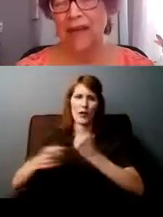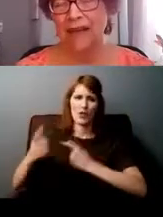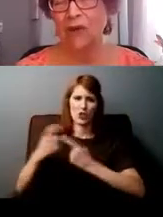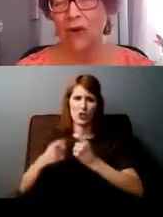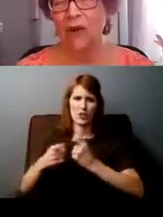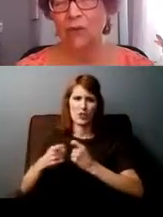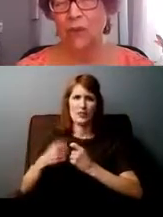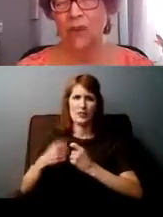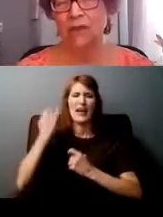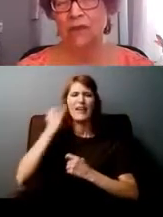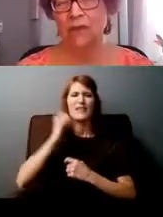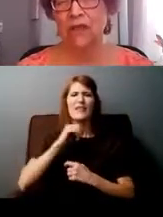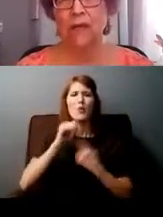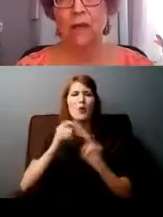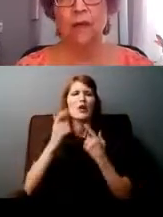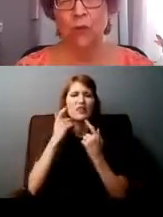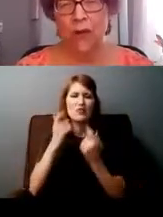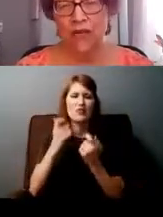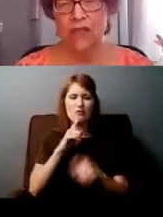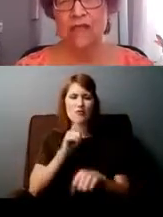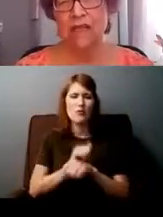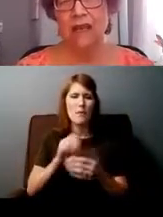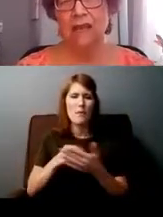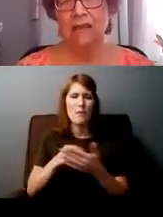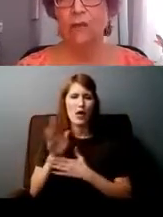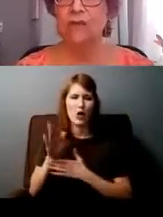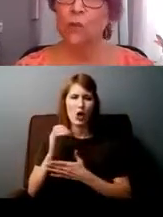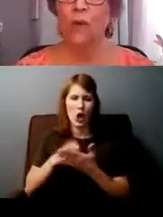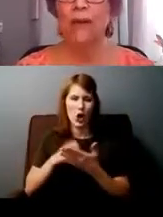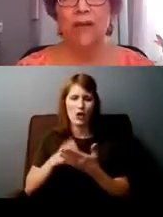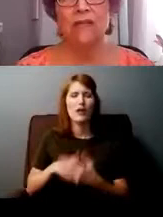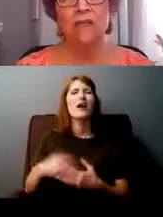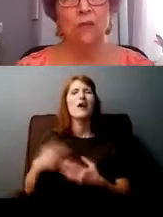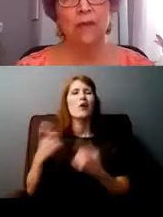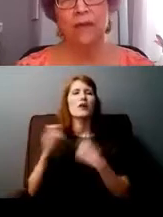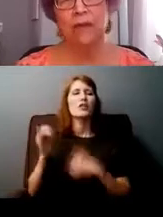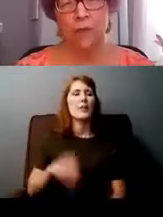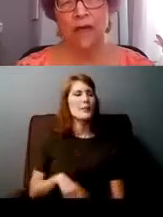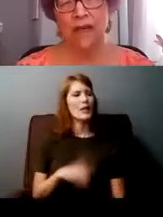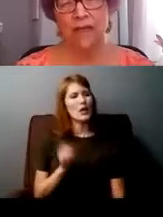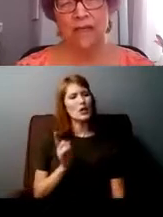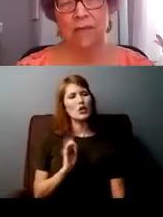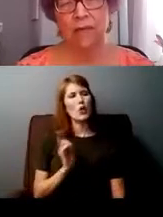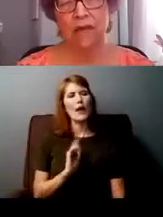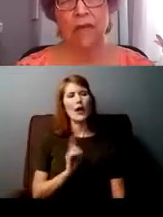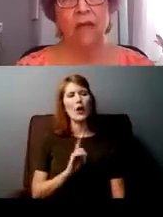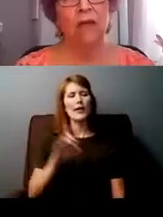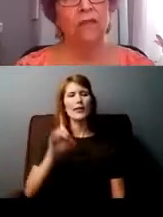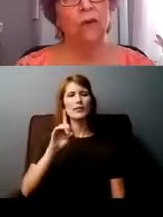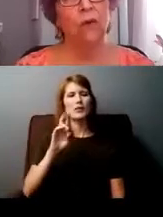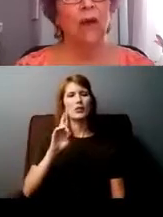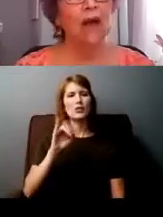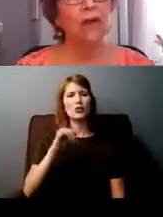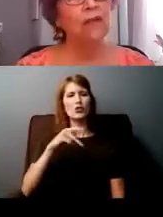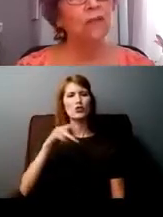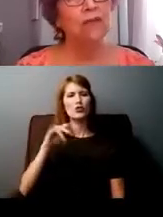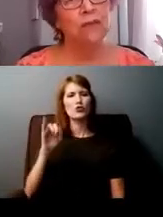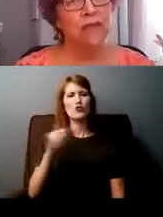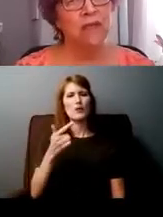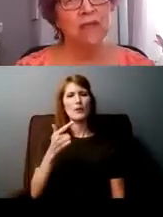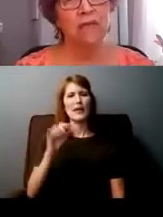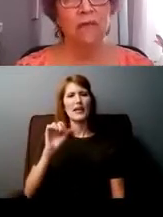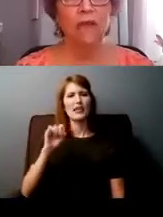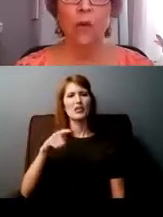in buying her artwork. But questions like, so where is Dripping Springs? So how do you